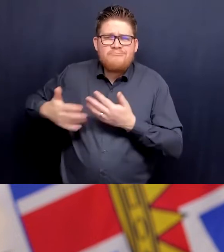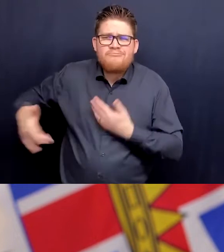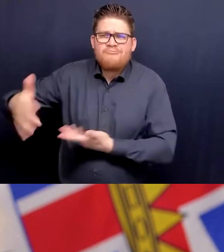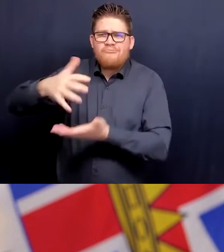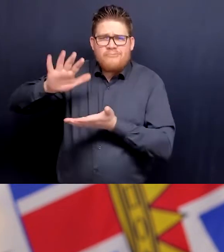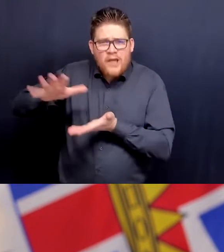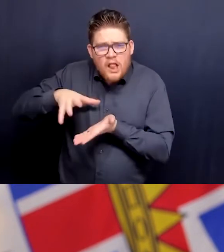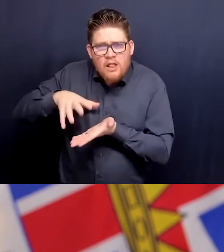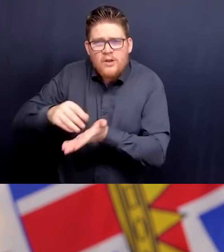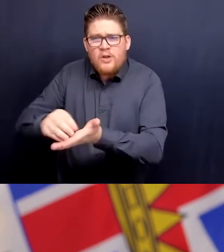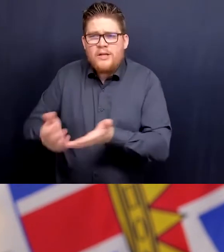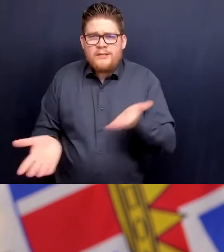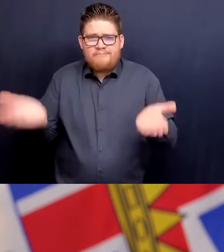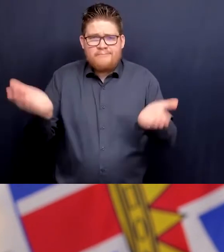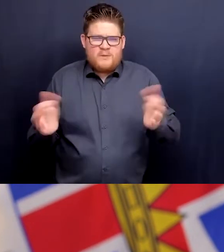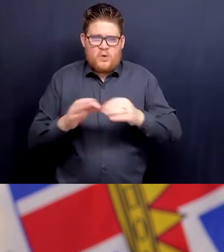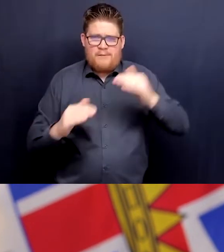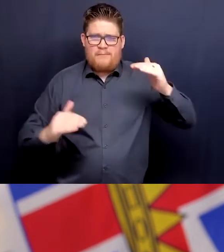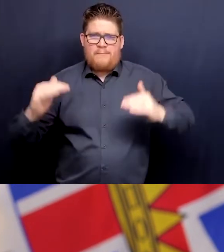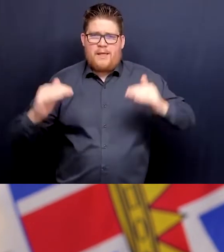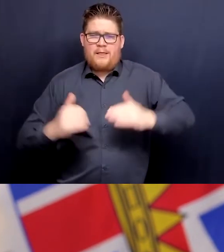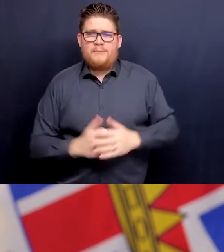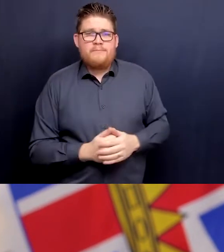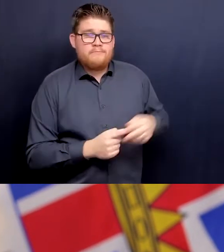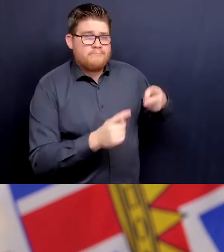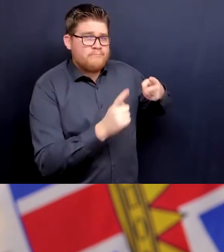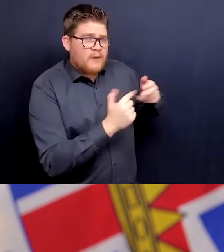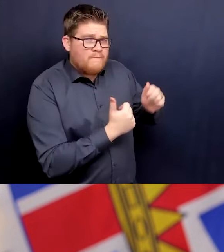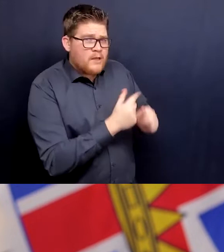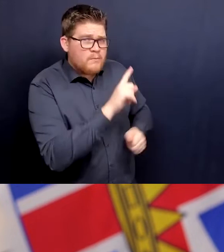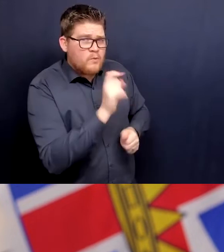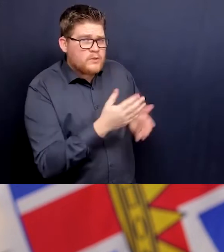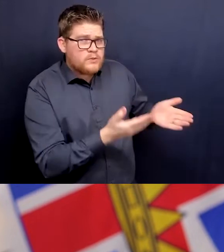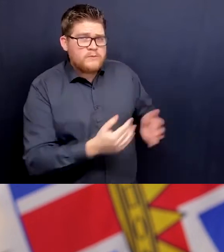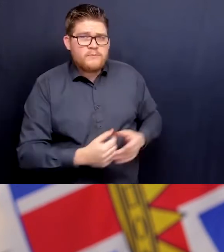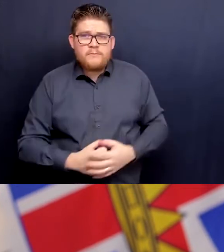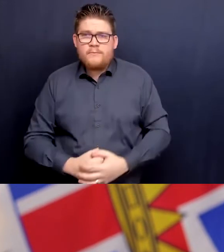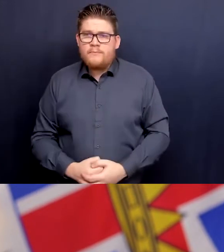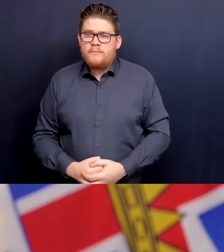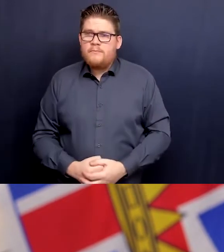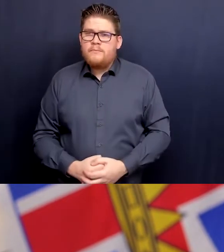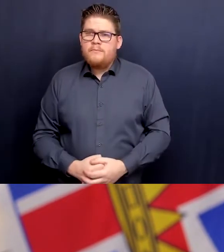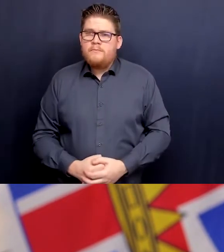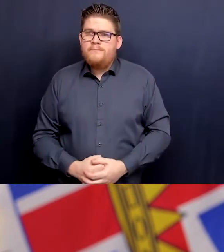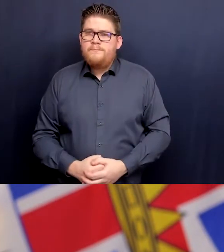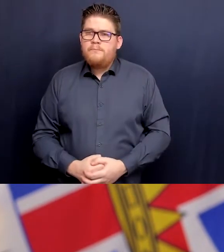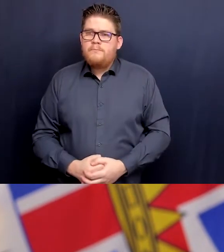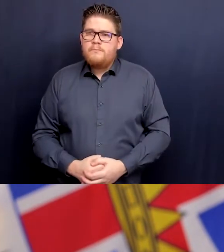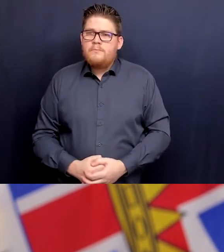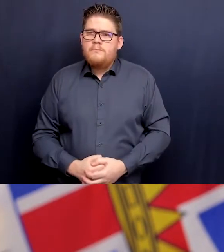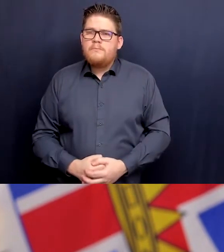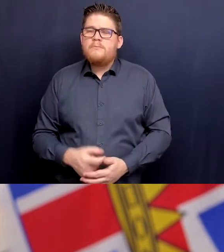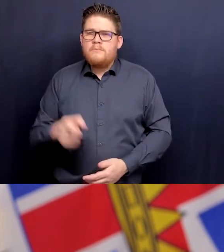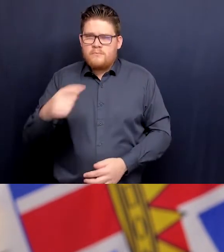follow-up? Yes, thank you. Going forward, the surveillance program, you'll be relying on the Sentinel program,